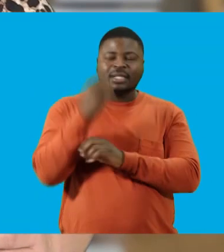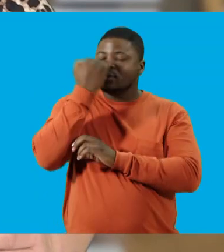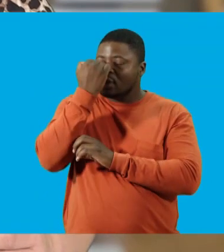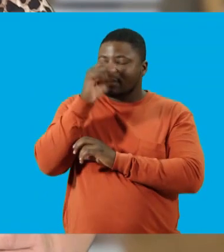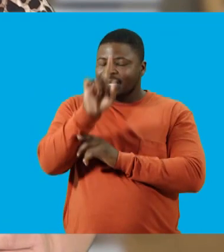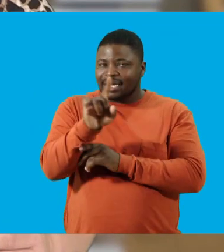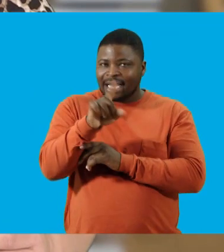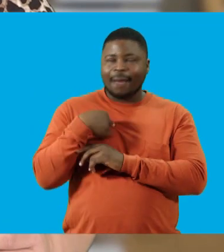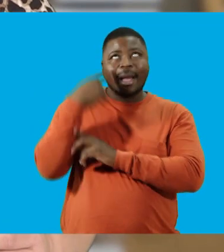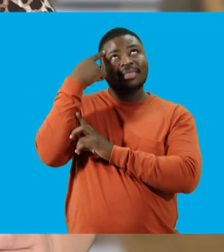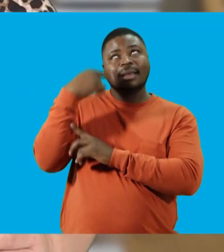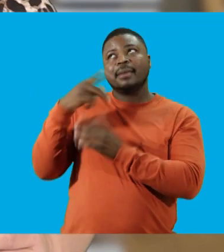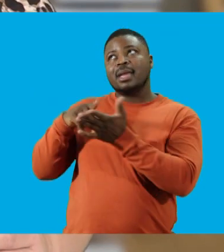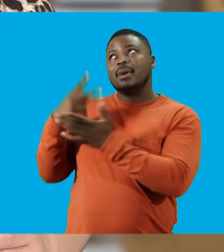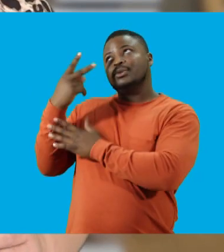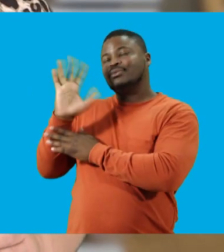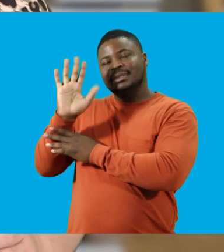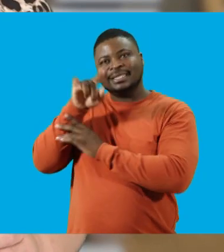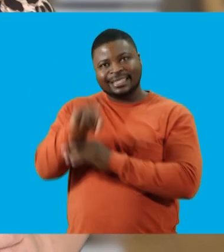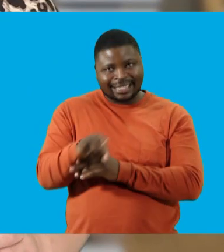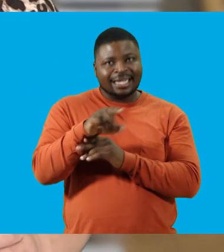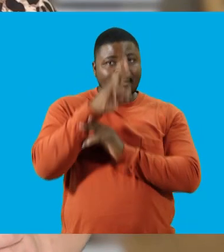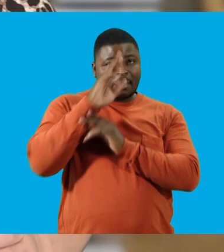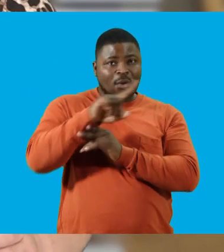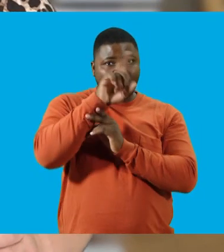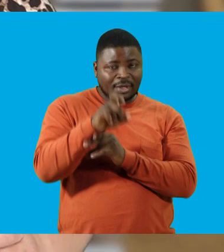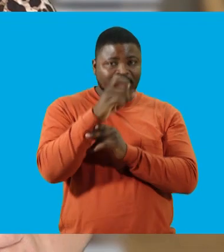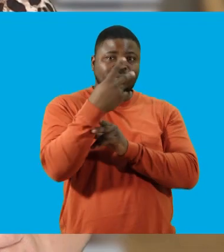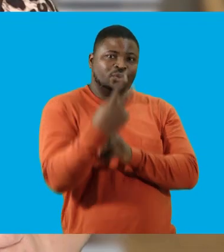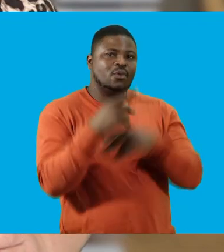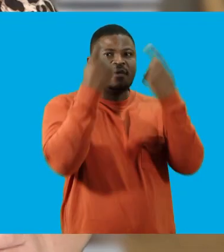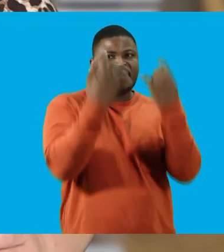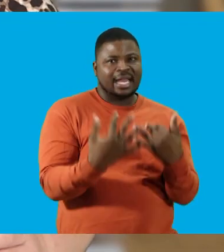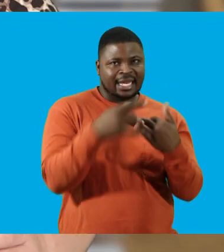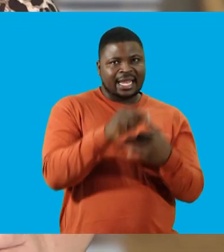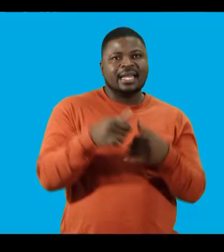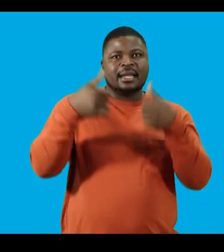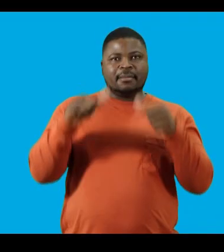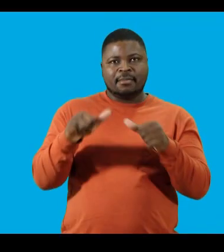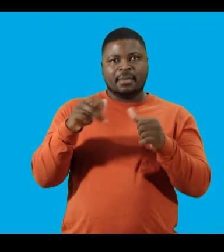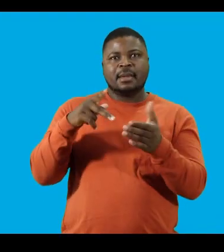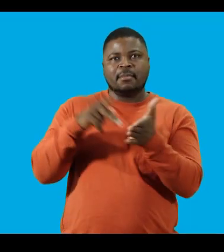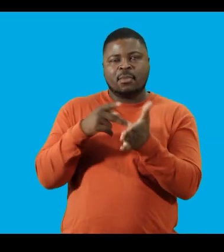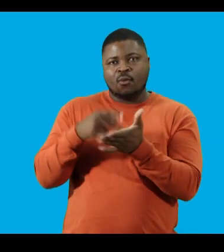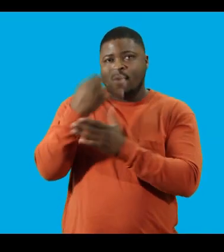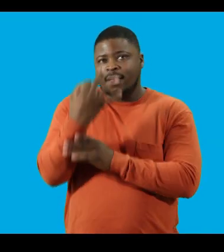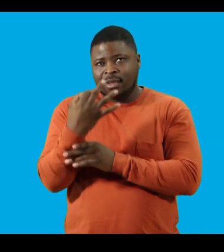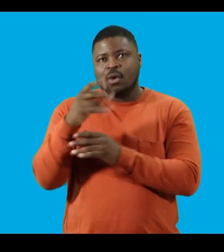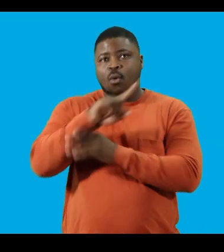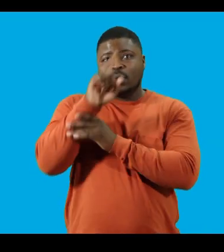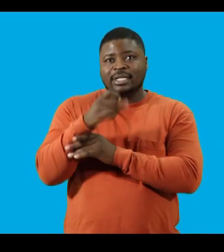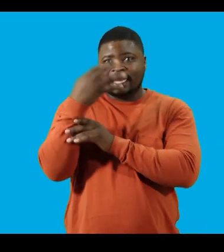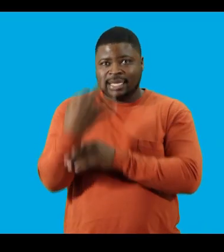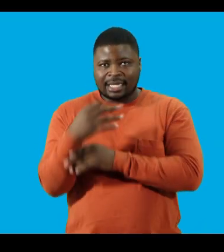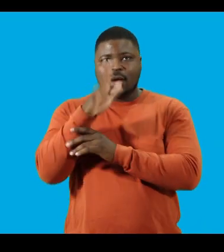no, not measurements, sorry, I'm thinking paper 2. Question 2 will be on finance, and then question